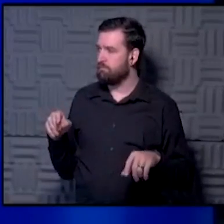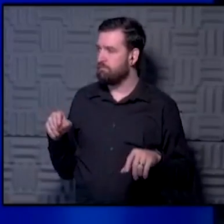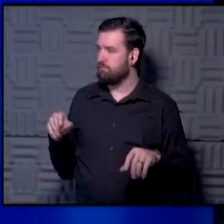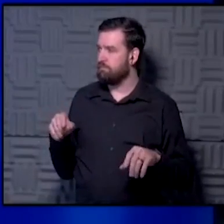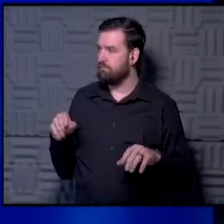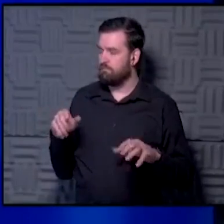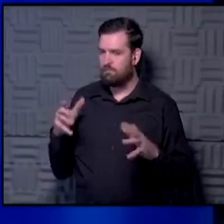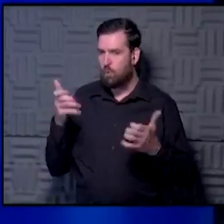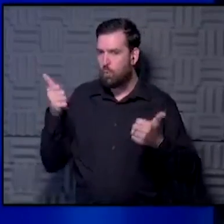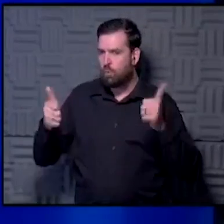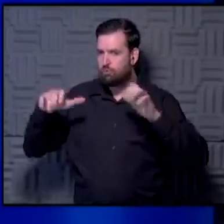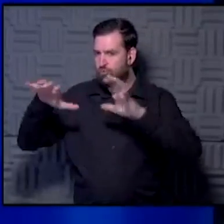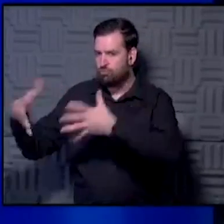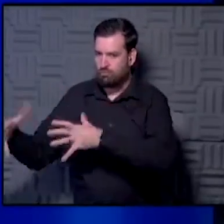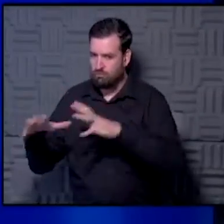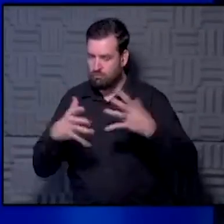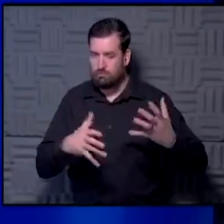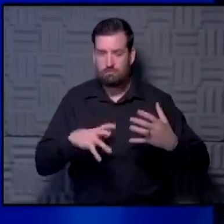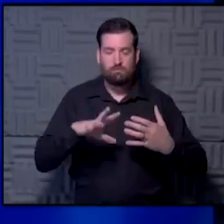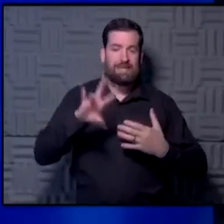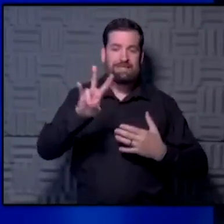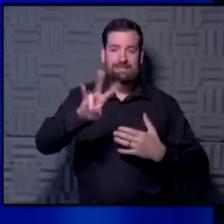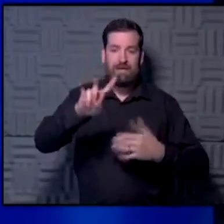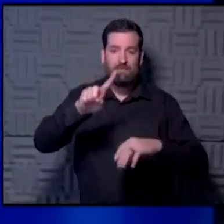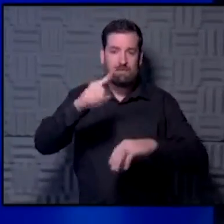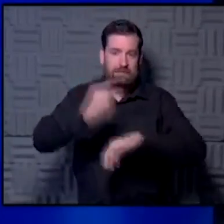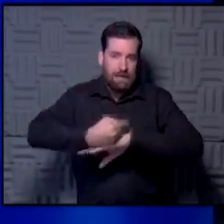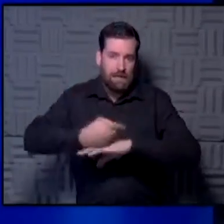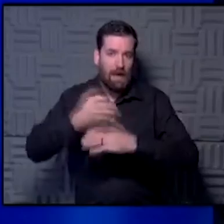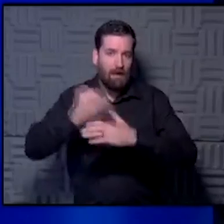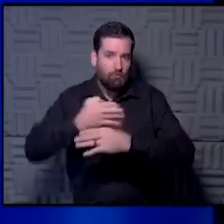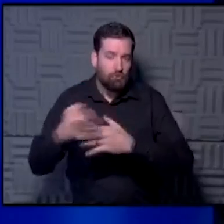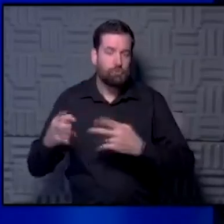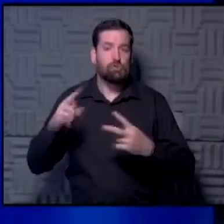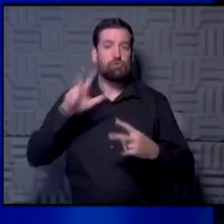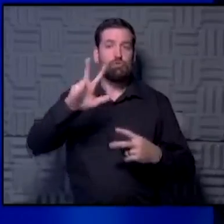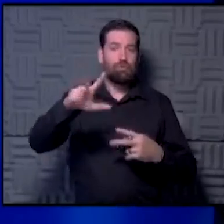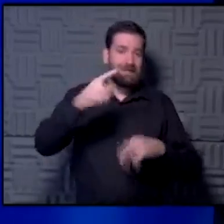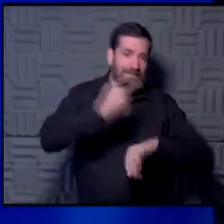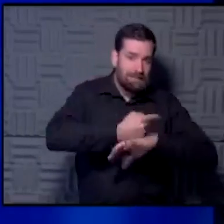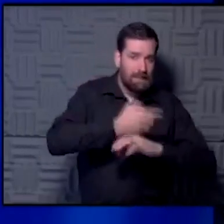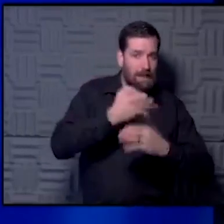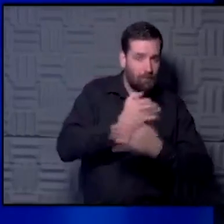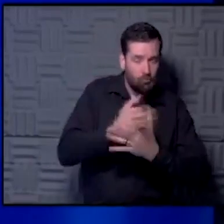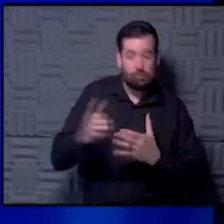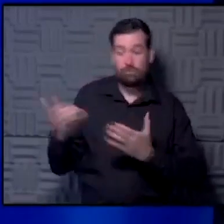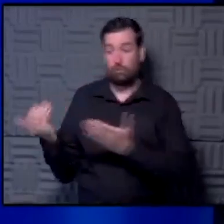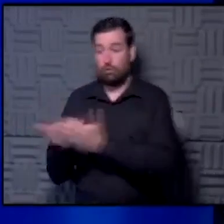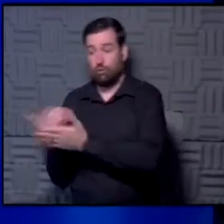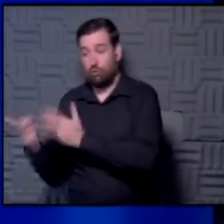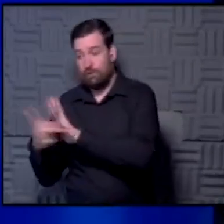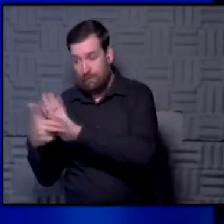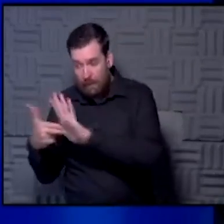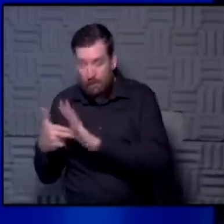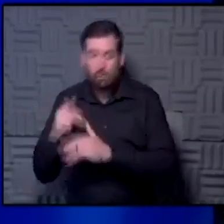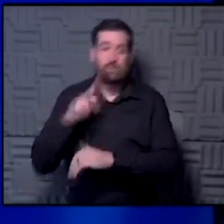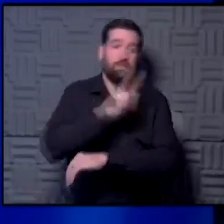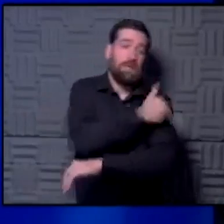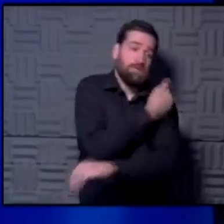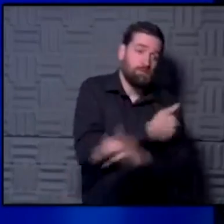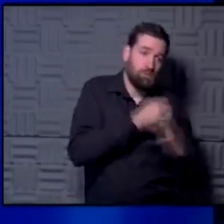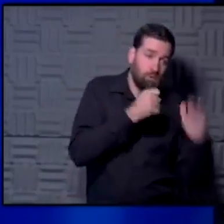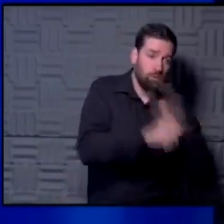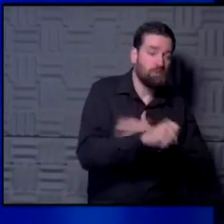of data are you looking at? Is it a rolling 7-day average, a 3-day average? And are you looking at newly diagnosed cases? You're looking at